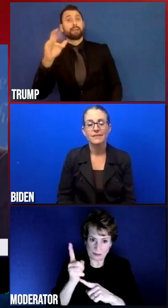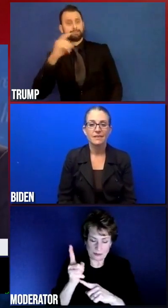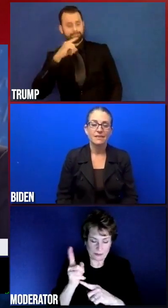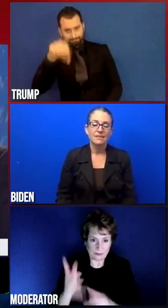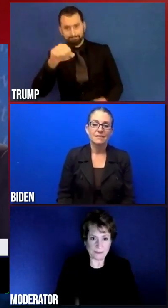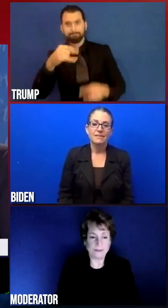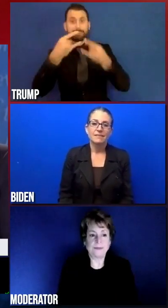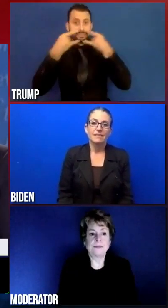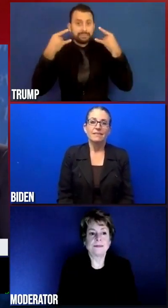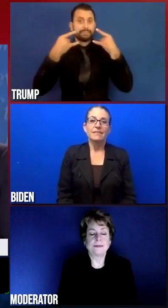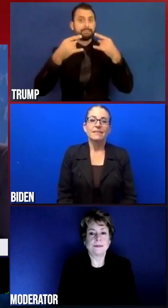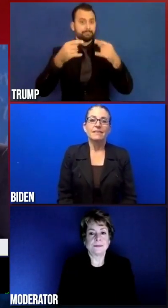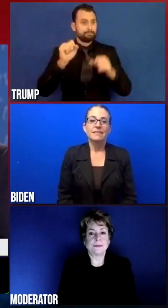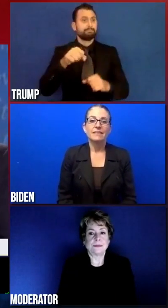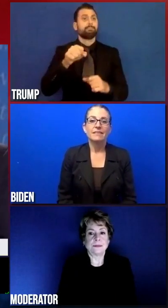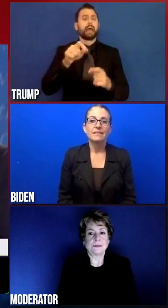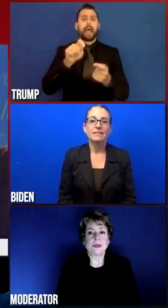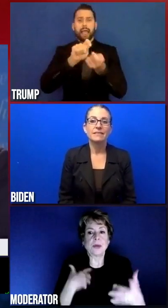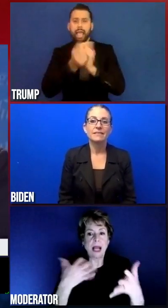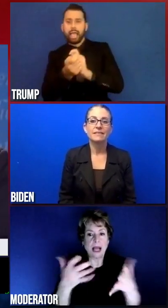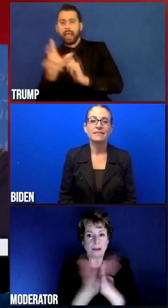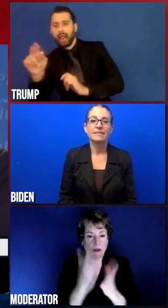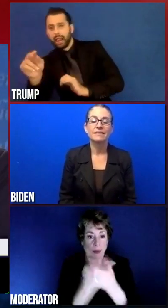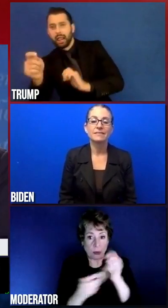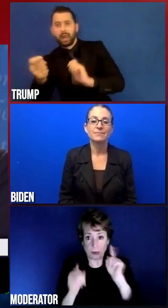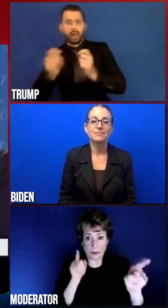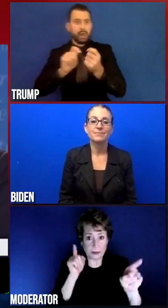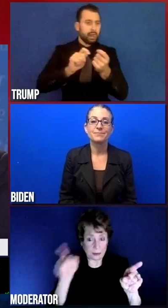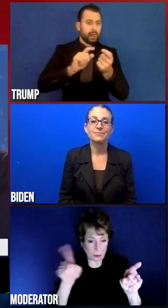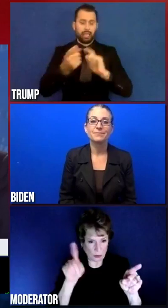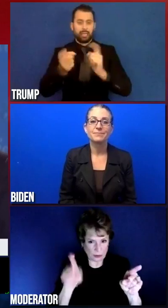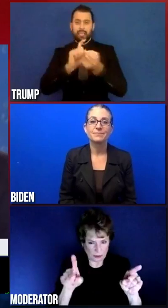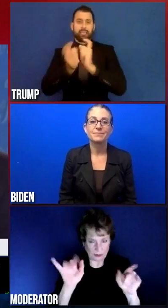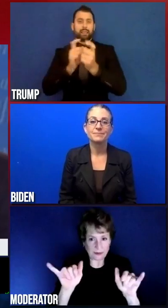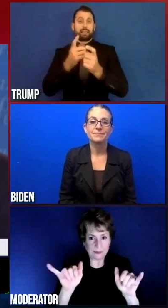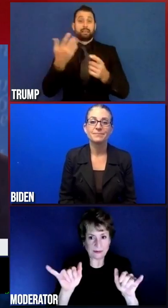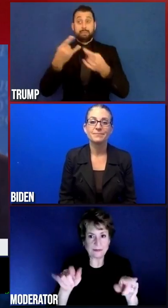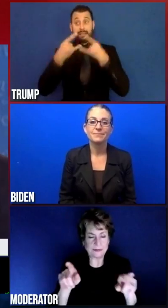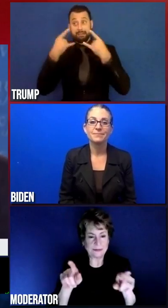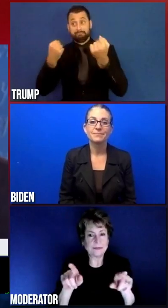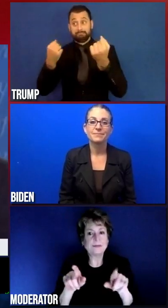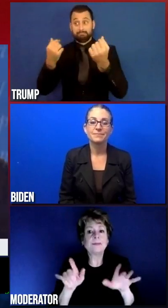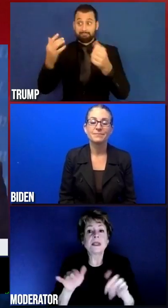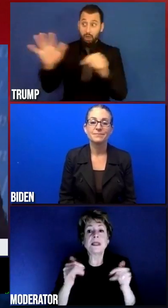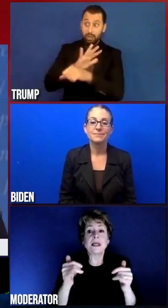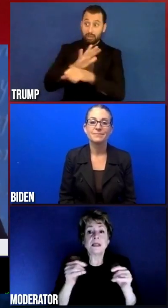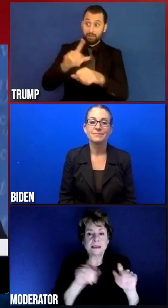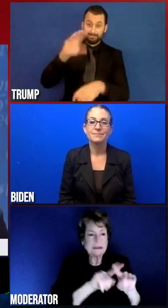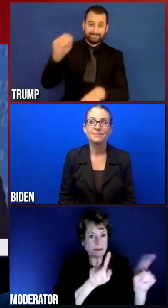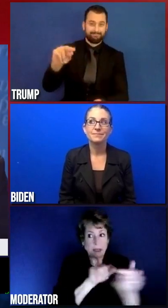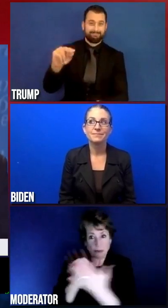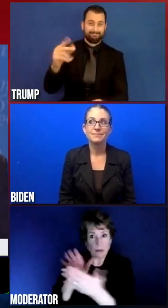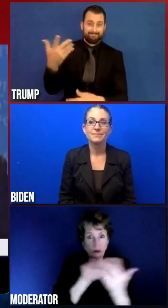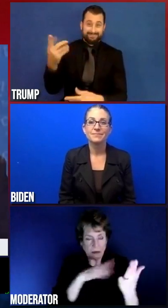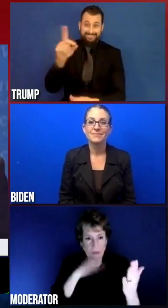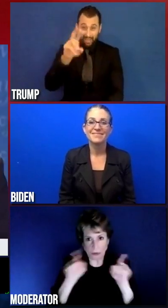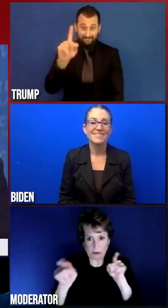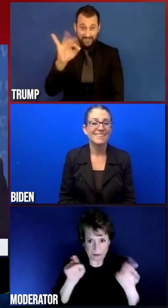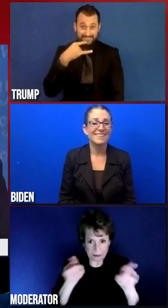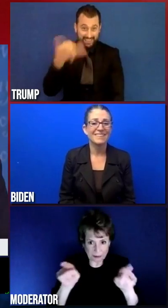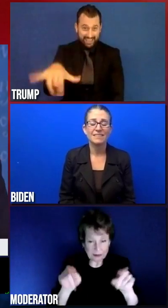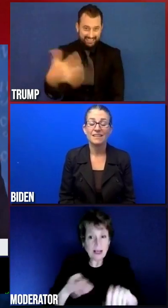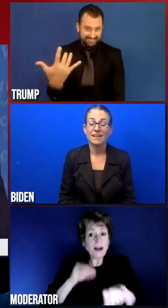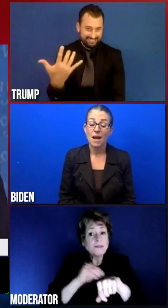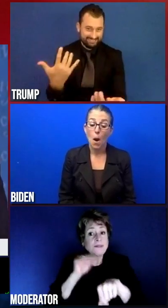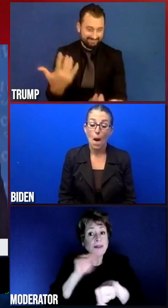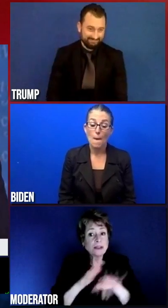both about one last subject because your different approaches has even affected the way that you have campaigned. President Trump, you're holding